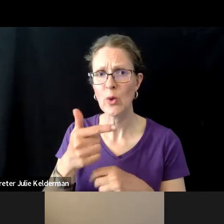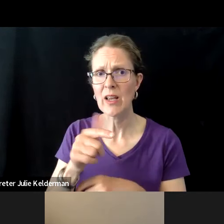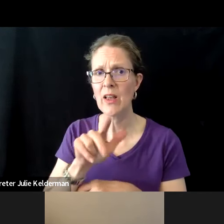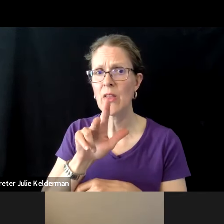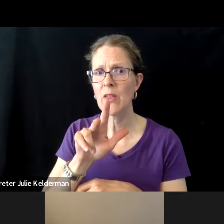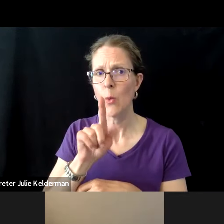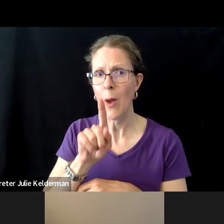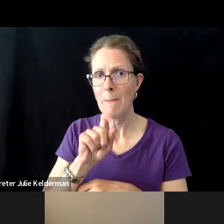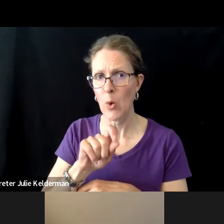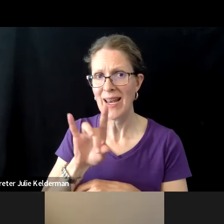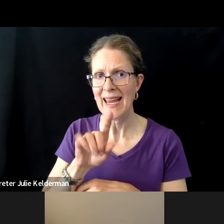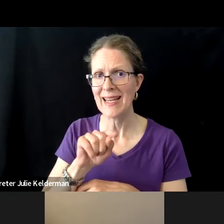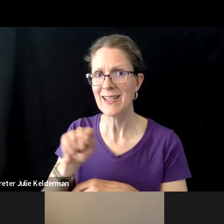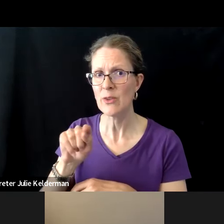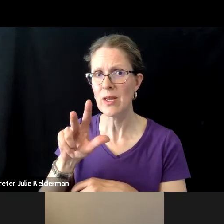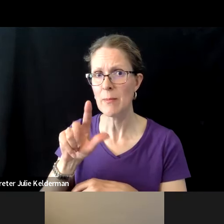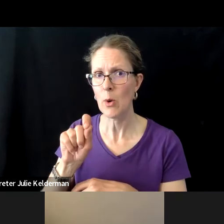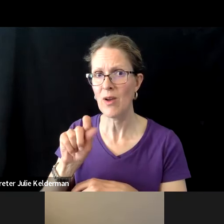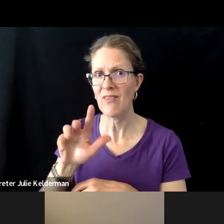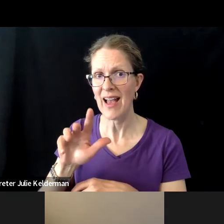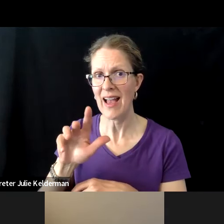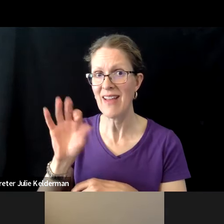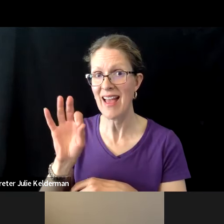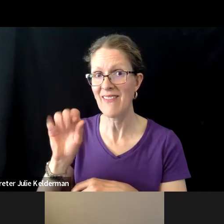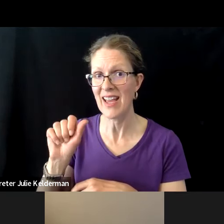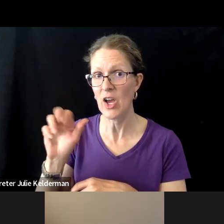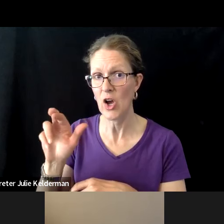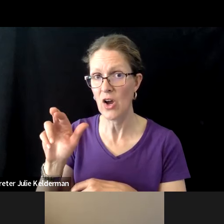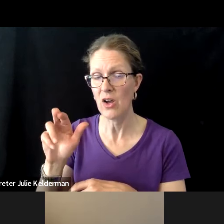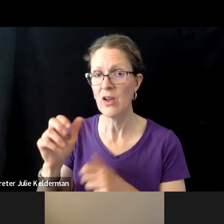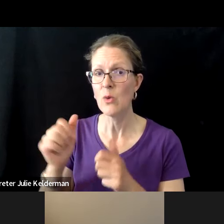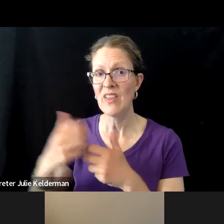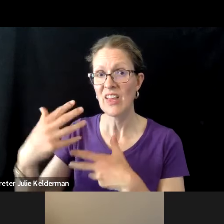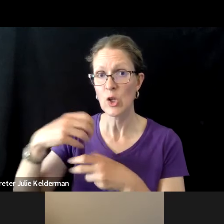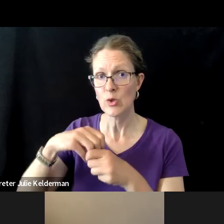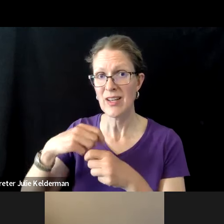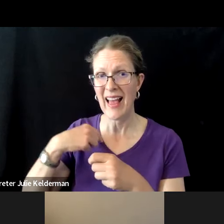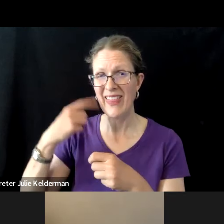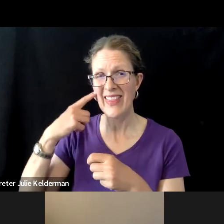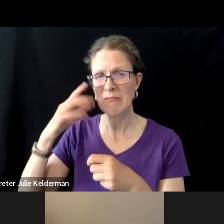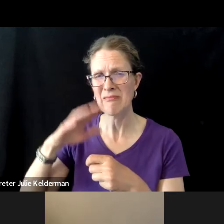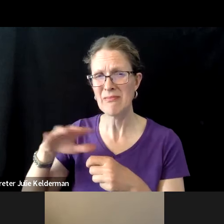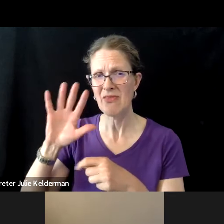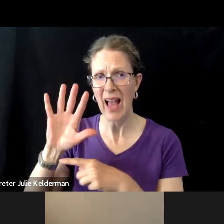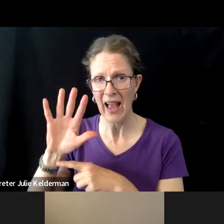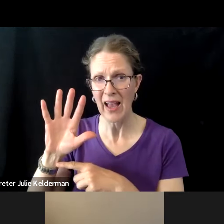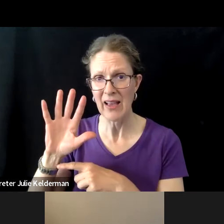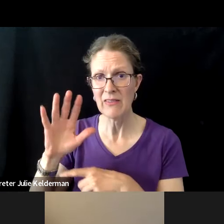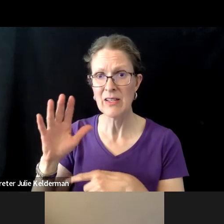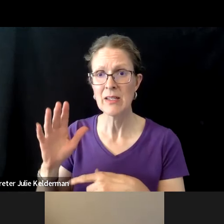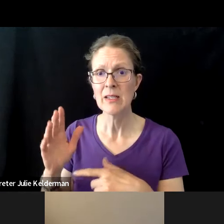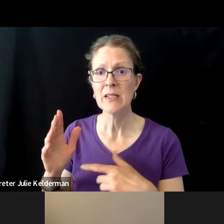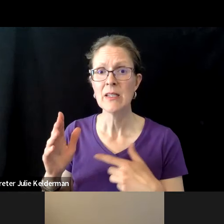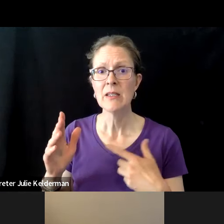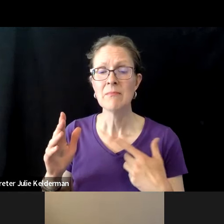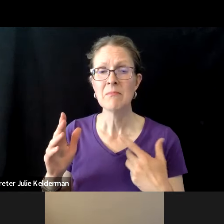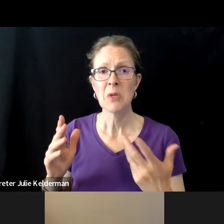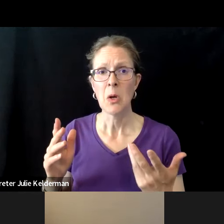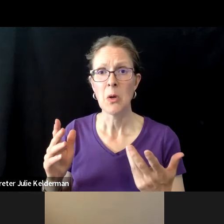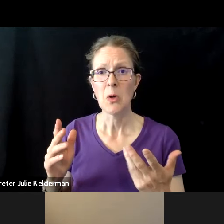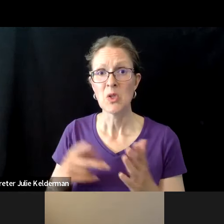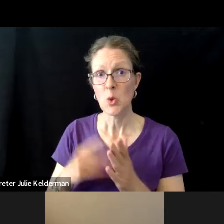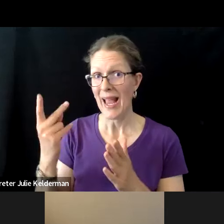to 3.5 FAR, and with inclusionary I think they're at like 5, something like that. So it's twice